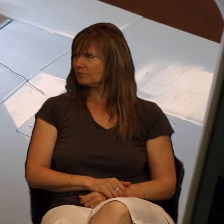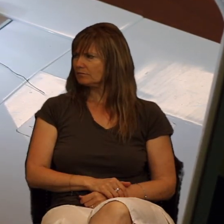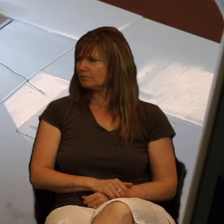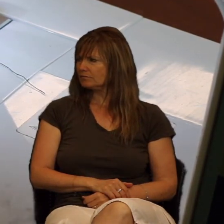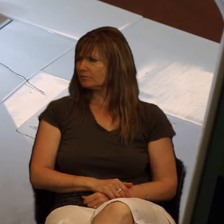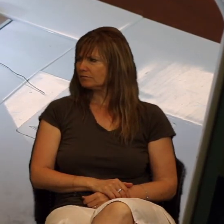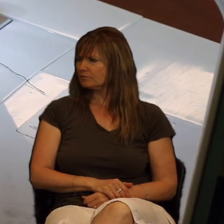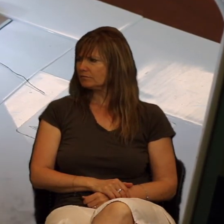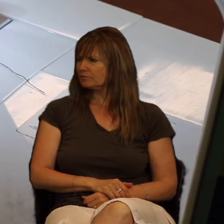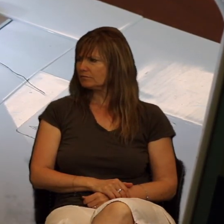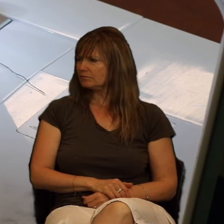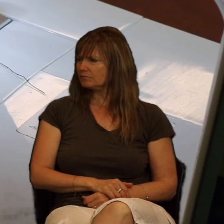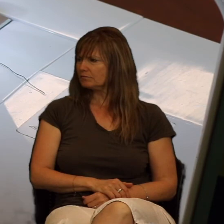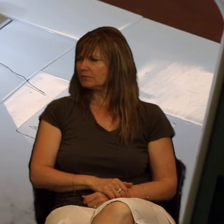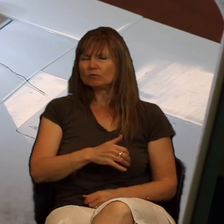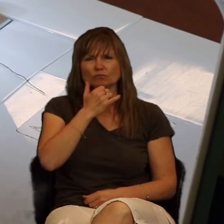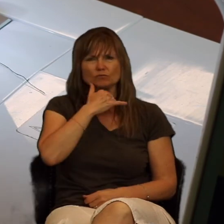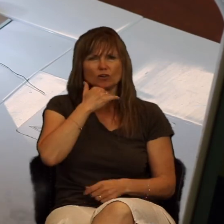I drew this on the wrong side.